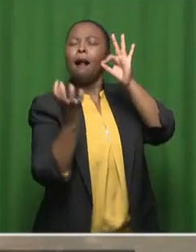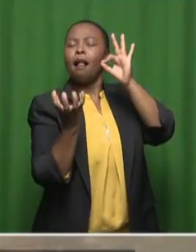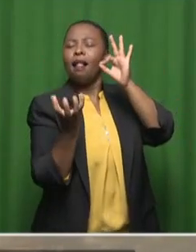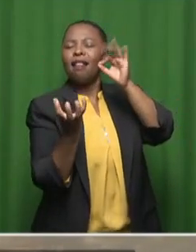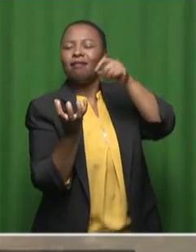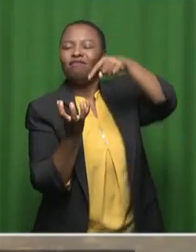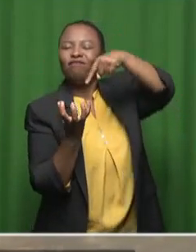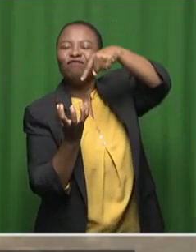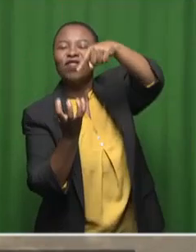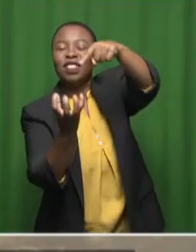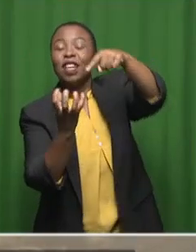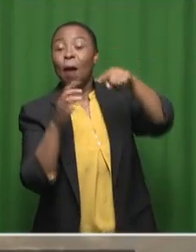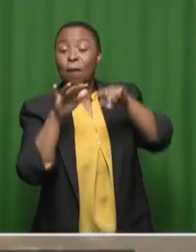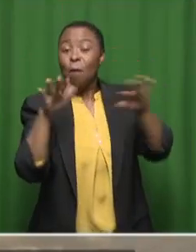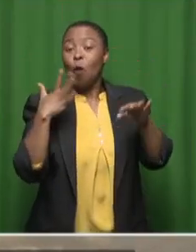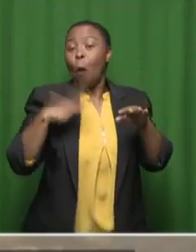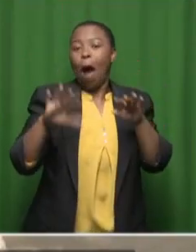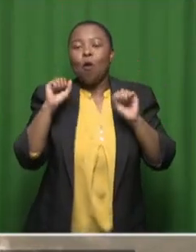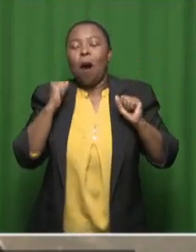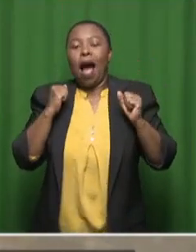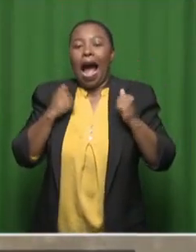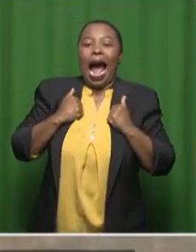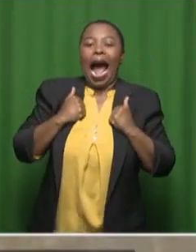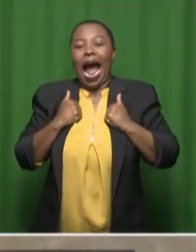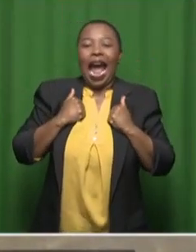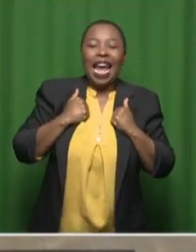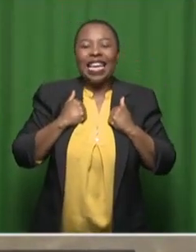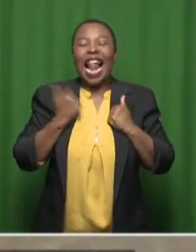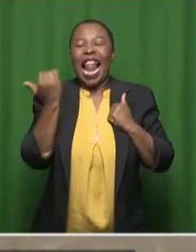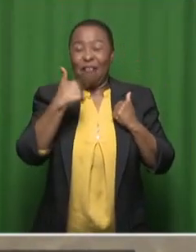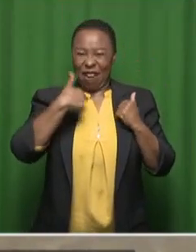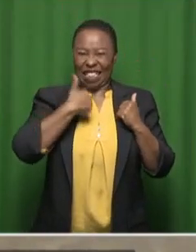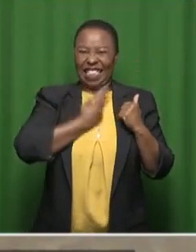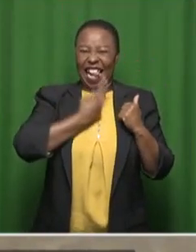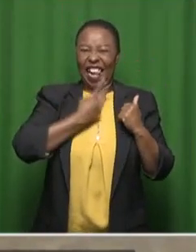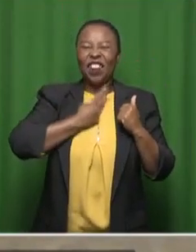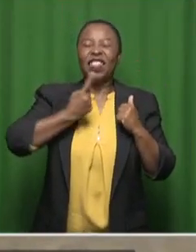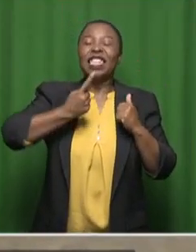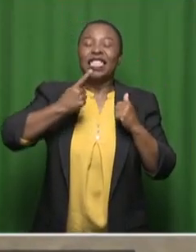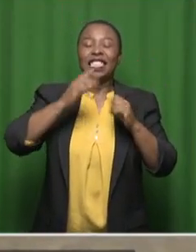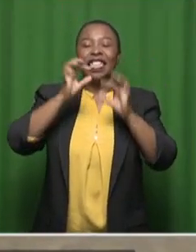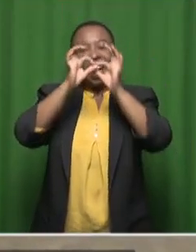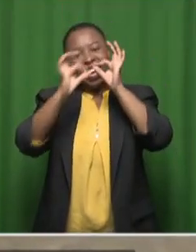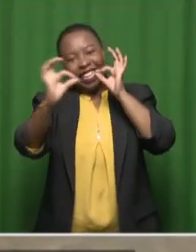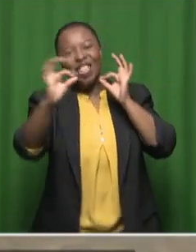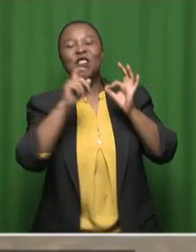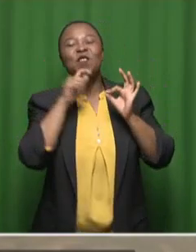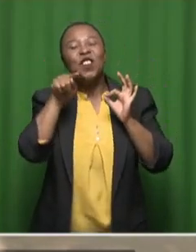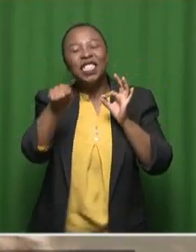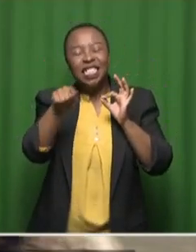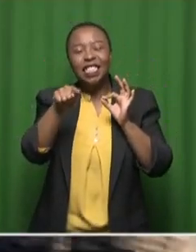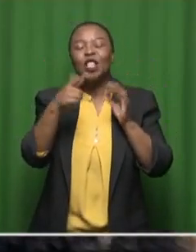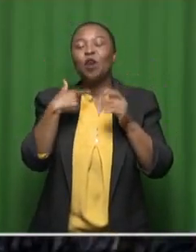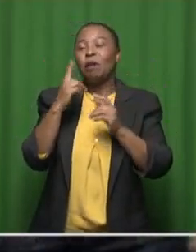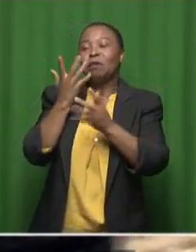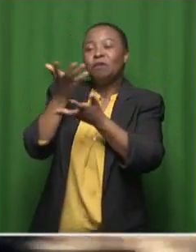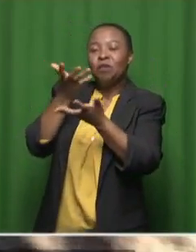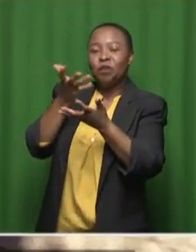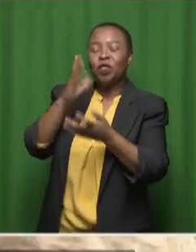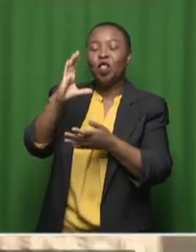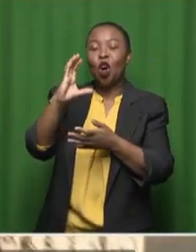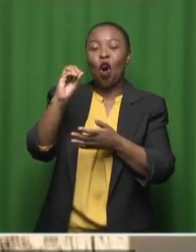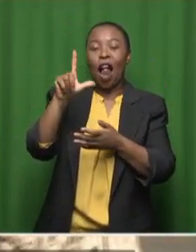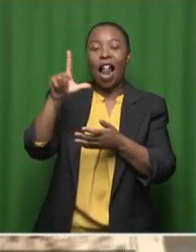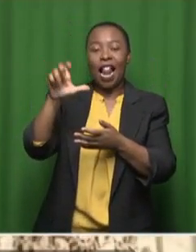who do not want to hike like myself get up Table Mountain. It's with the cable cars. We're chatting to Colette van Aswegen.